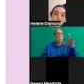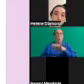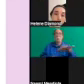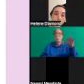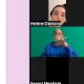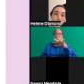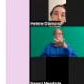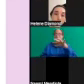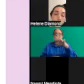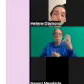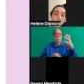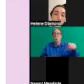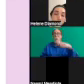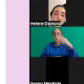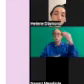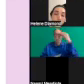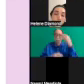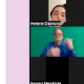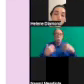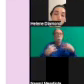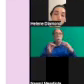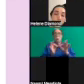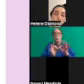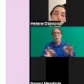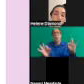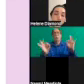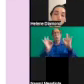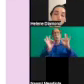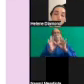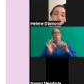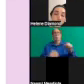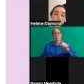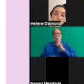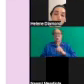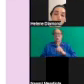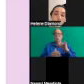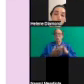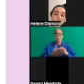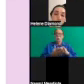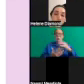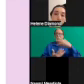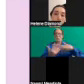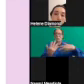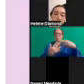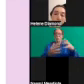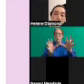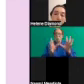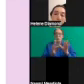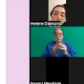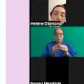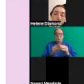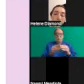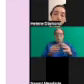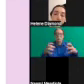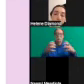that how important you are in the interdisciplinary team meetings, right? Going forward in your